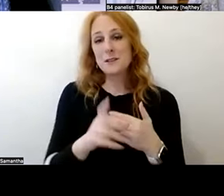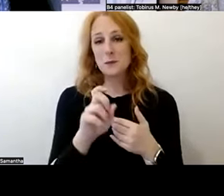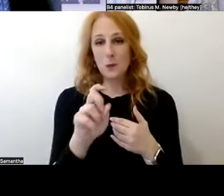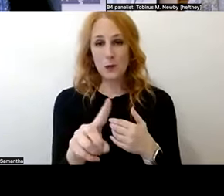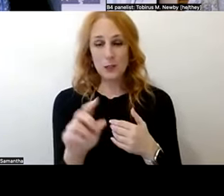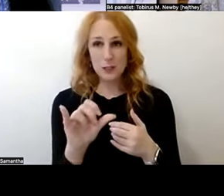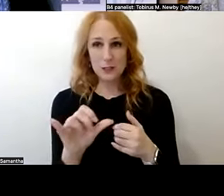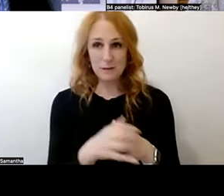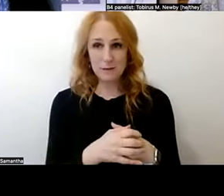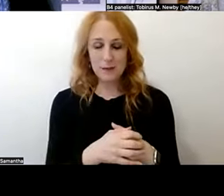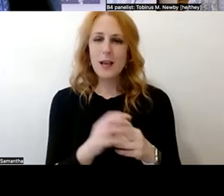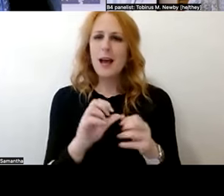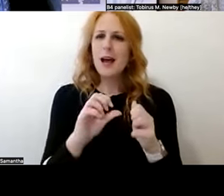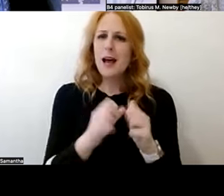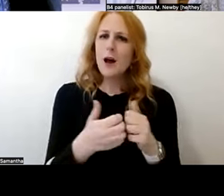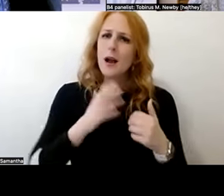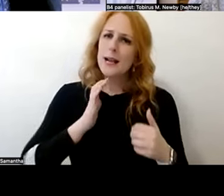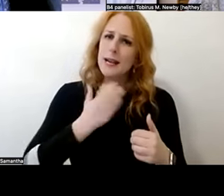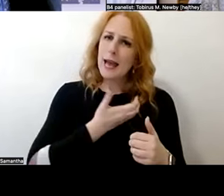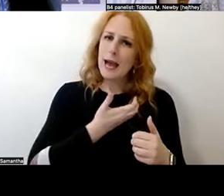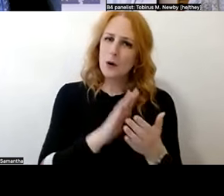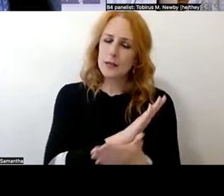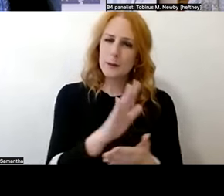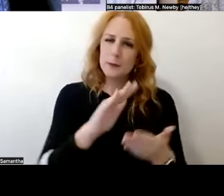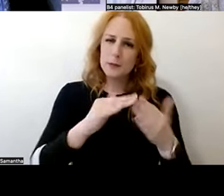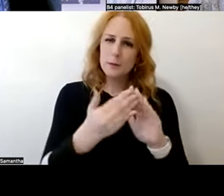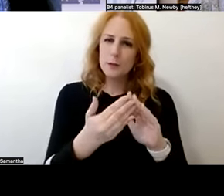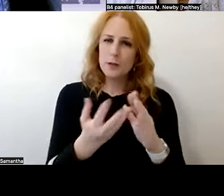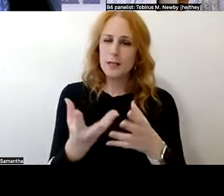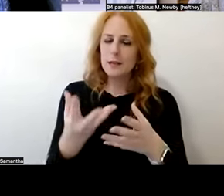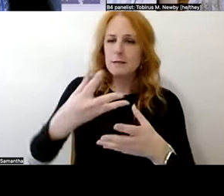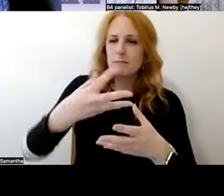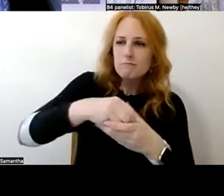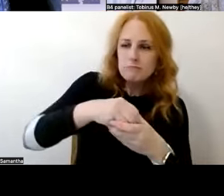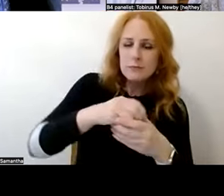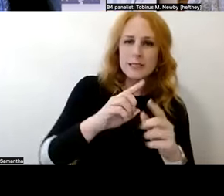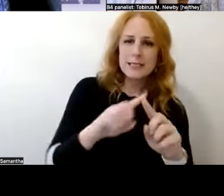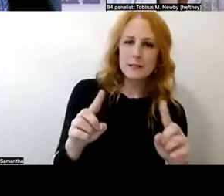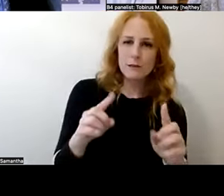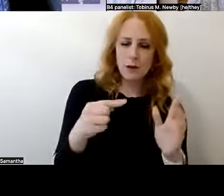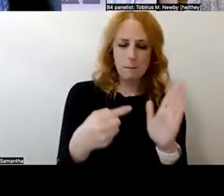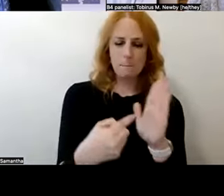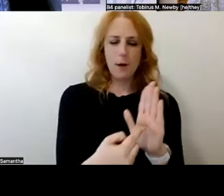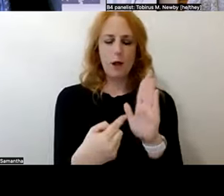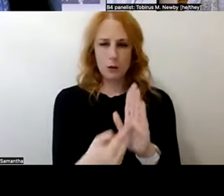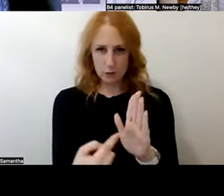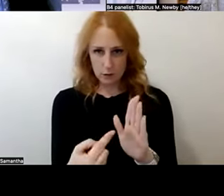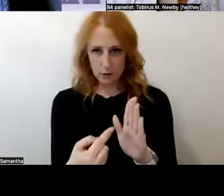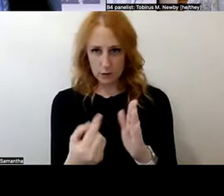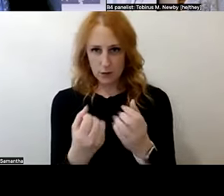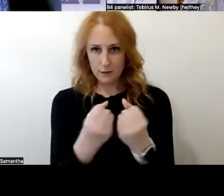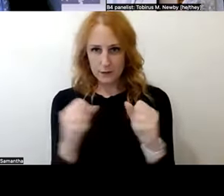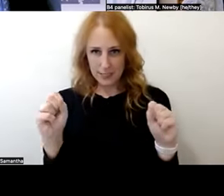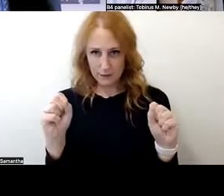is, how can our campus community critically engage with various models and understandings of safety as harm